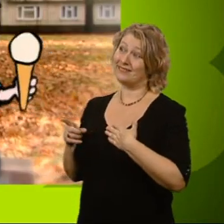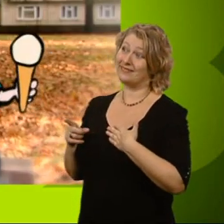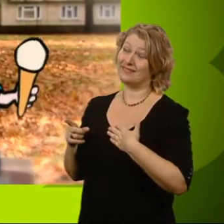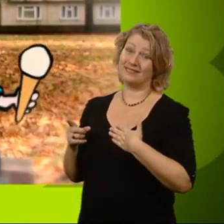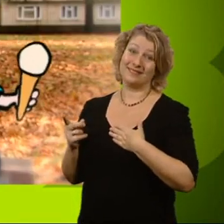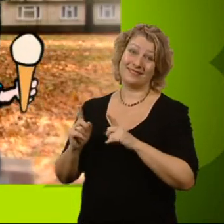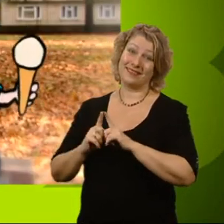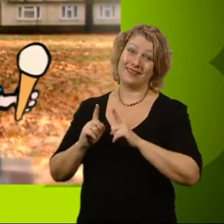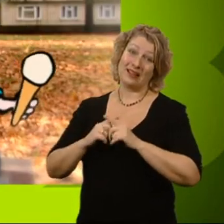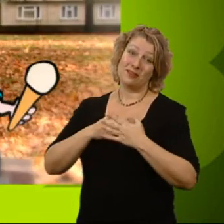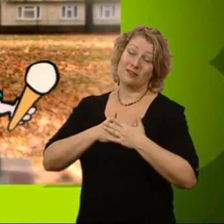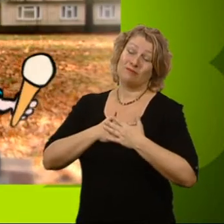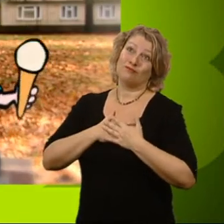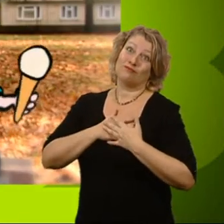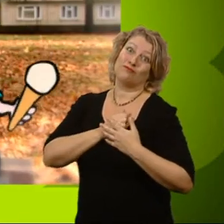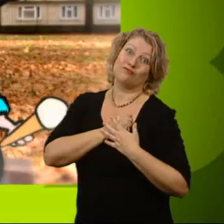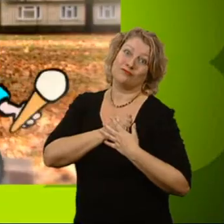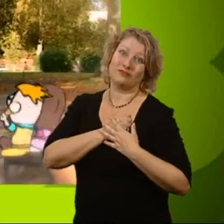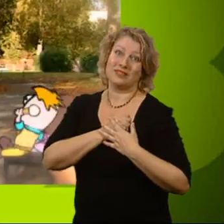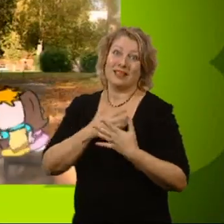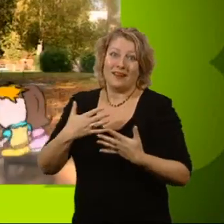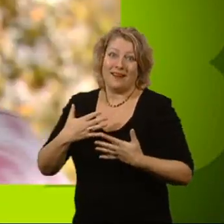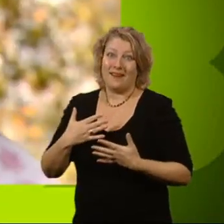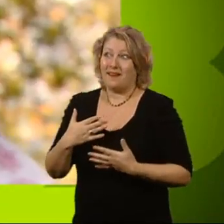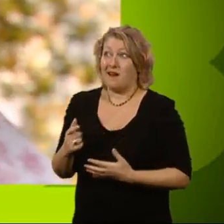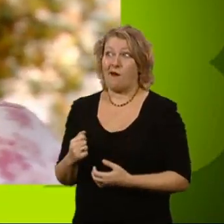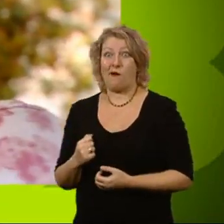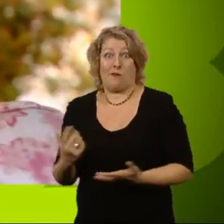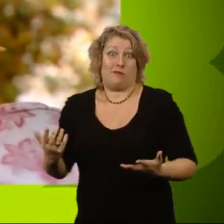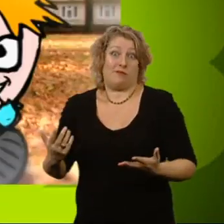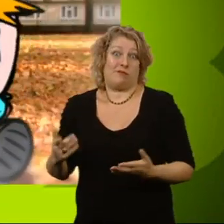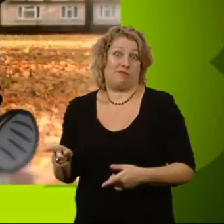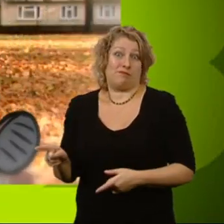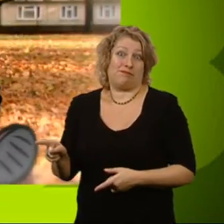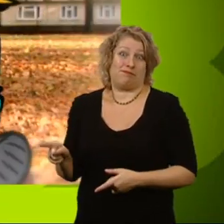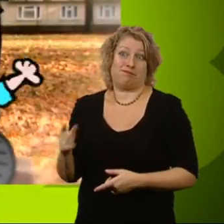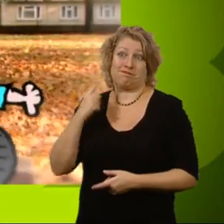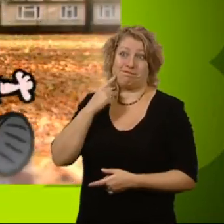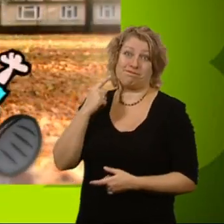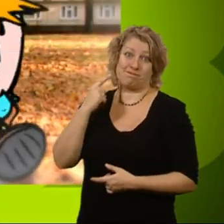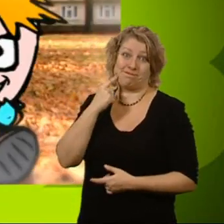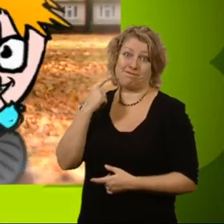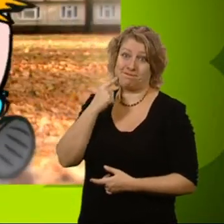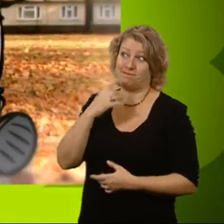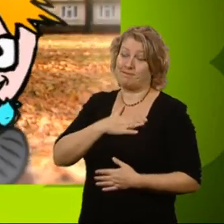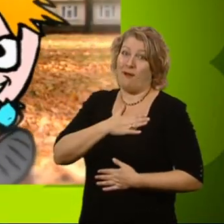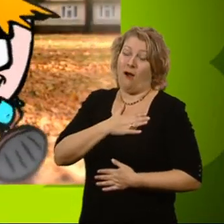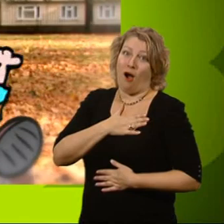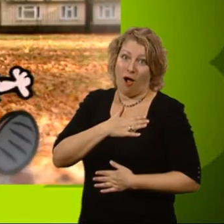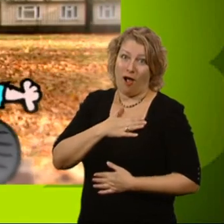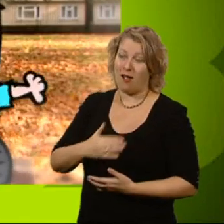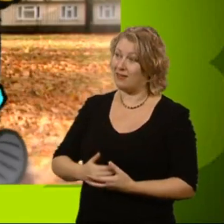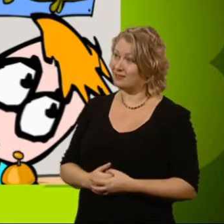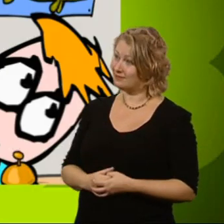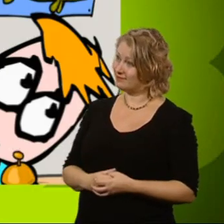One. Love's a little like a crush. Go! But that's a nudge and love's a